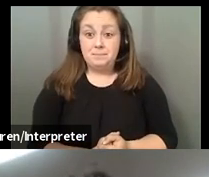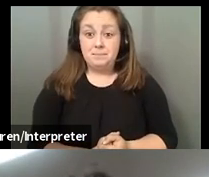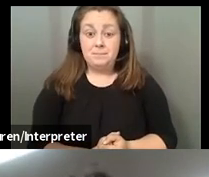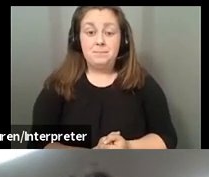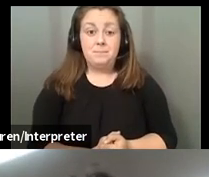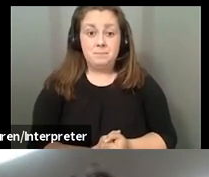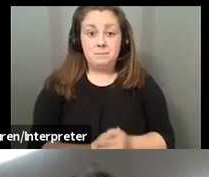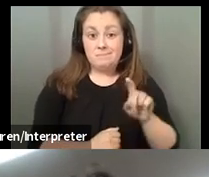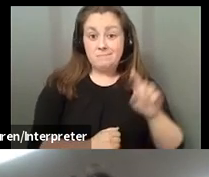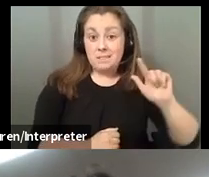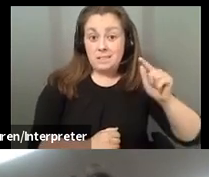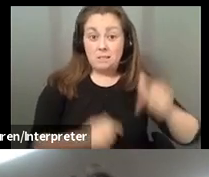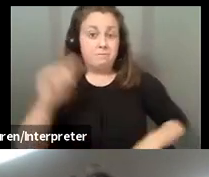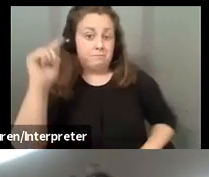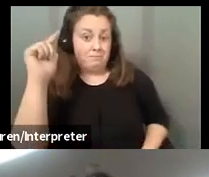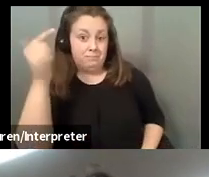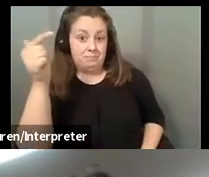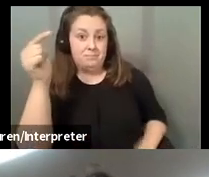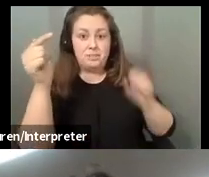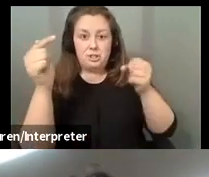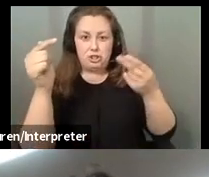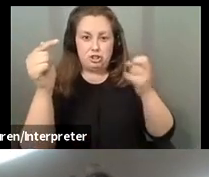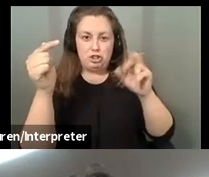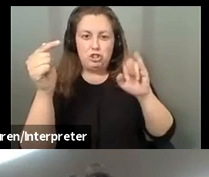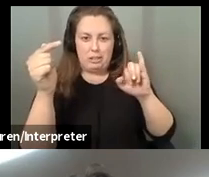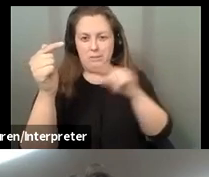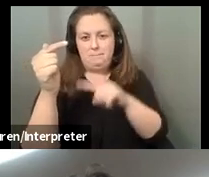And it's need a second. Second. Sherry Cohen with a second.